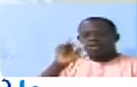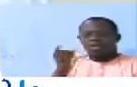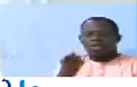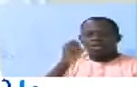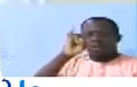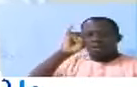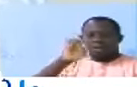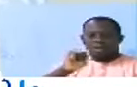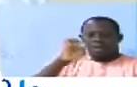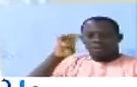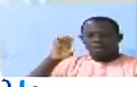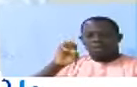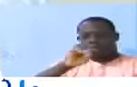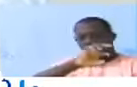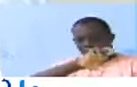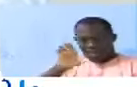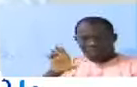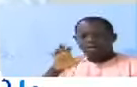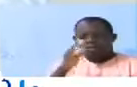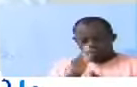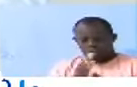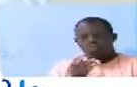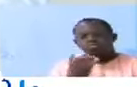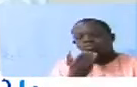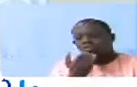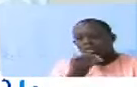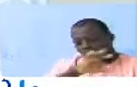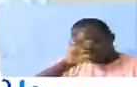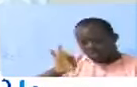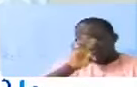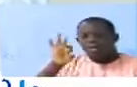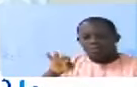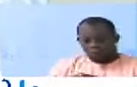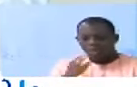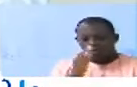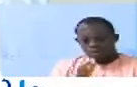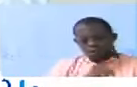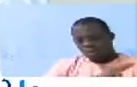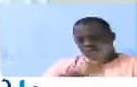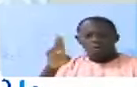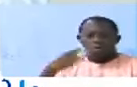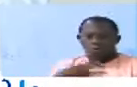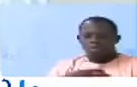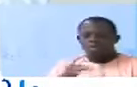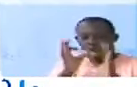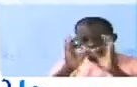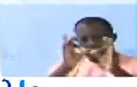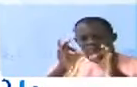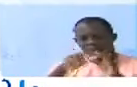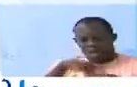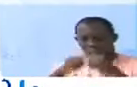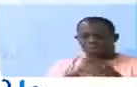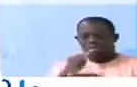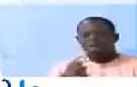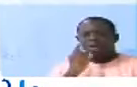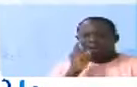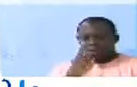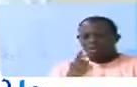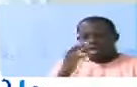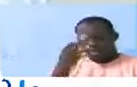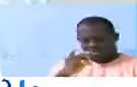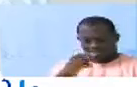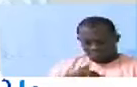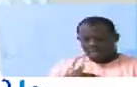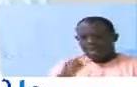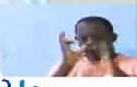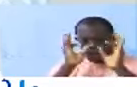I am appealing to his relatives. I didn't even want to mention this. But as far as I am going